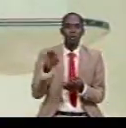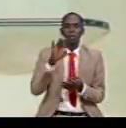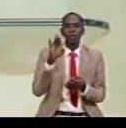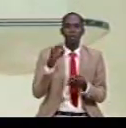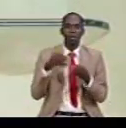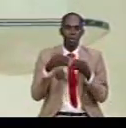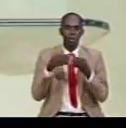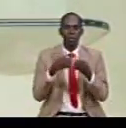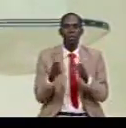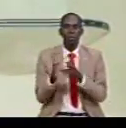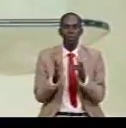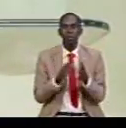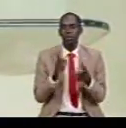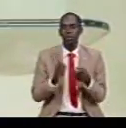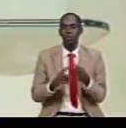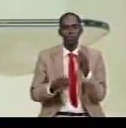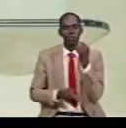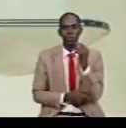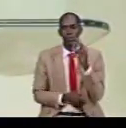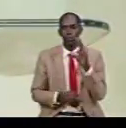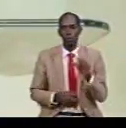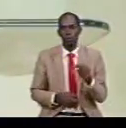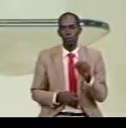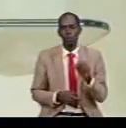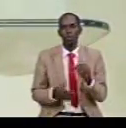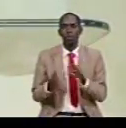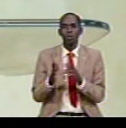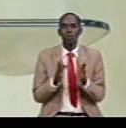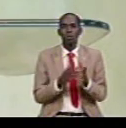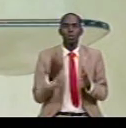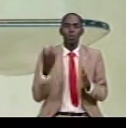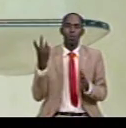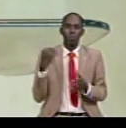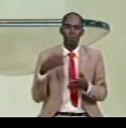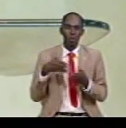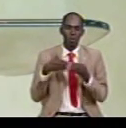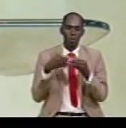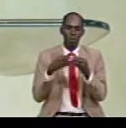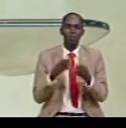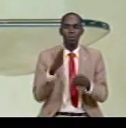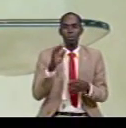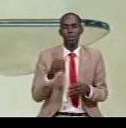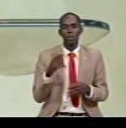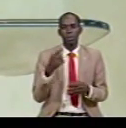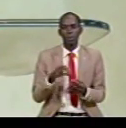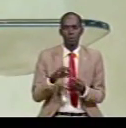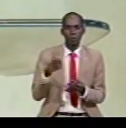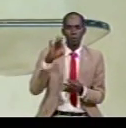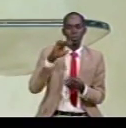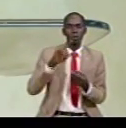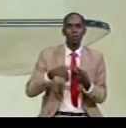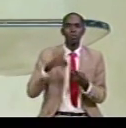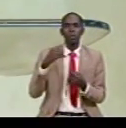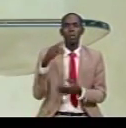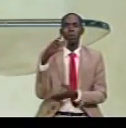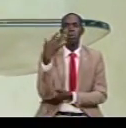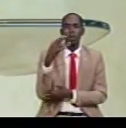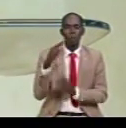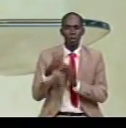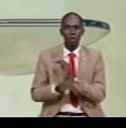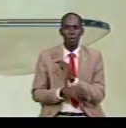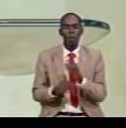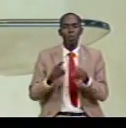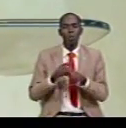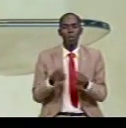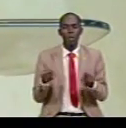led Jesus into temptation. Jesus was led of the Spirit into the wilderness. But while he was there, just